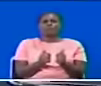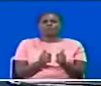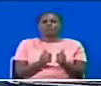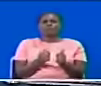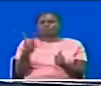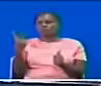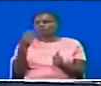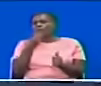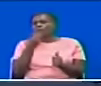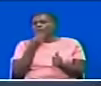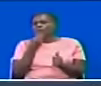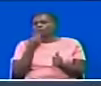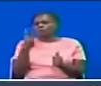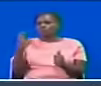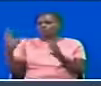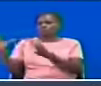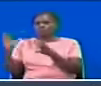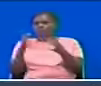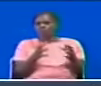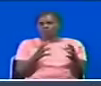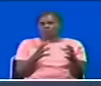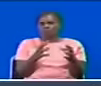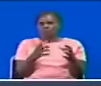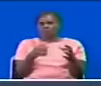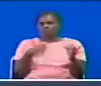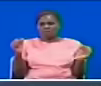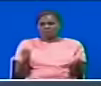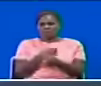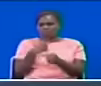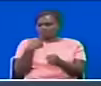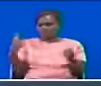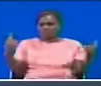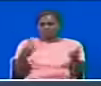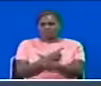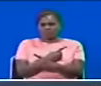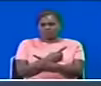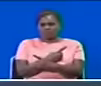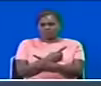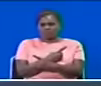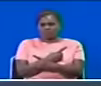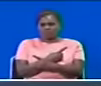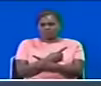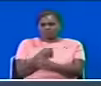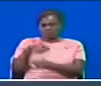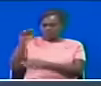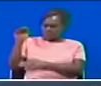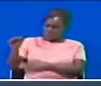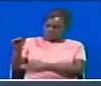men, two sides. From where I'm seated, I can't tell what the difference is between the two. Let me ask